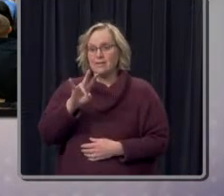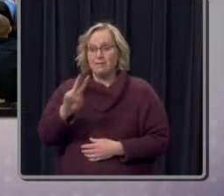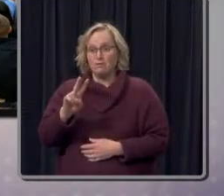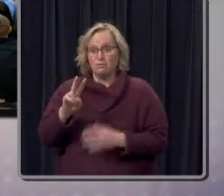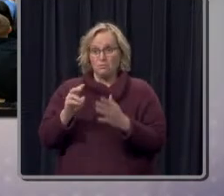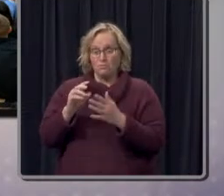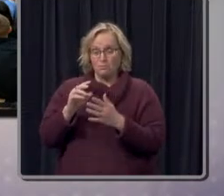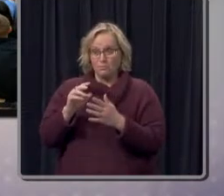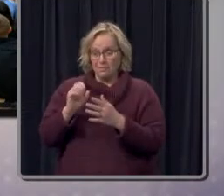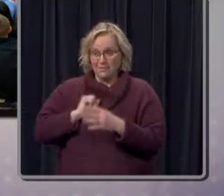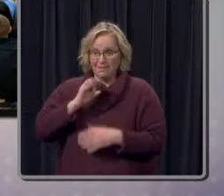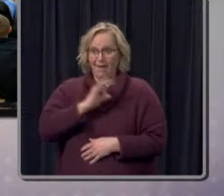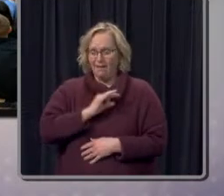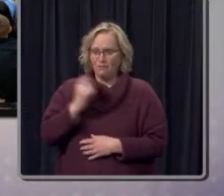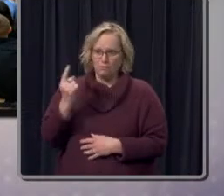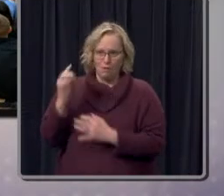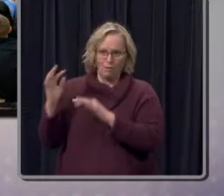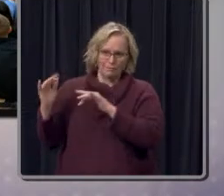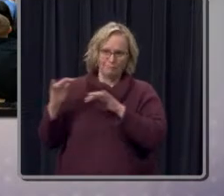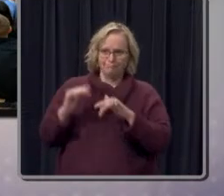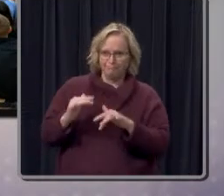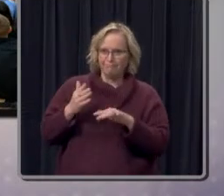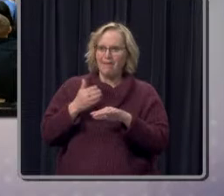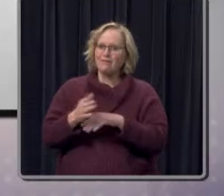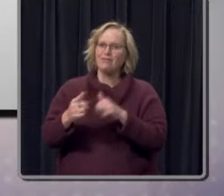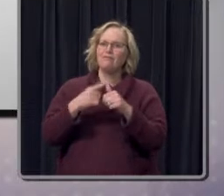right there after our first day of school.